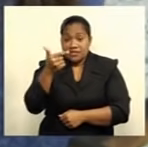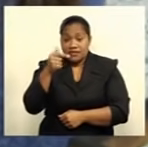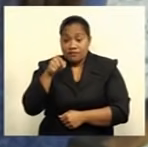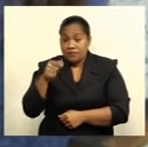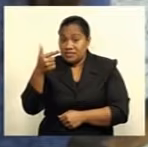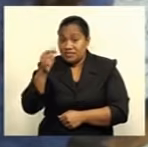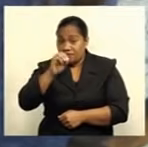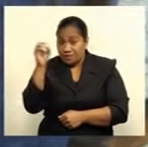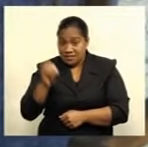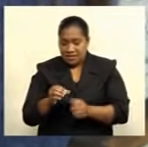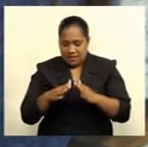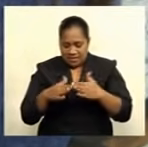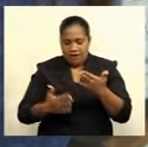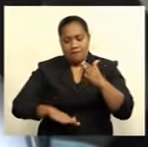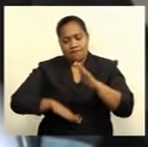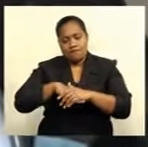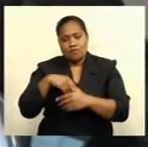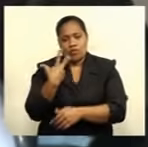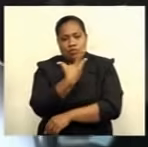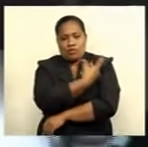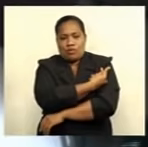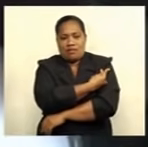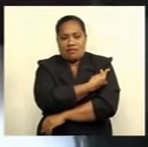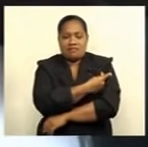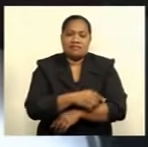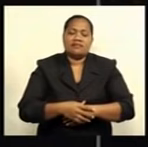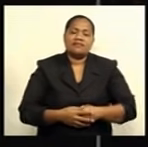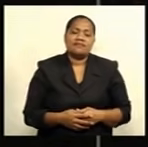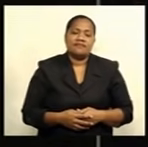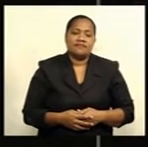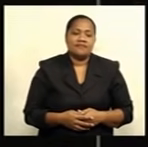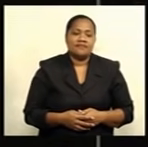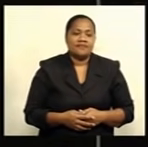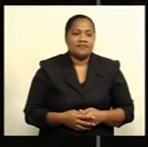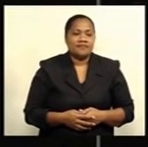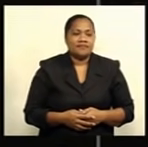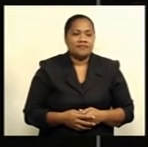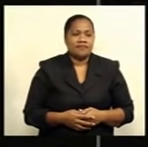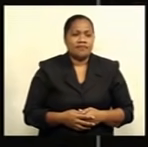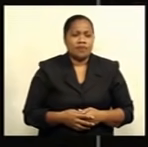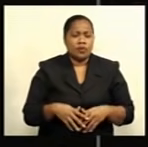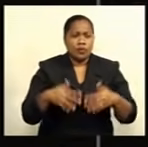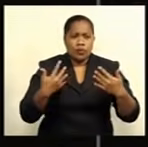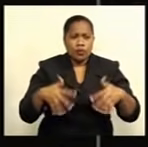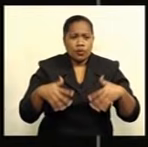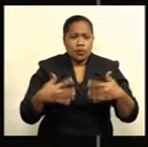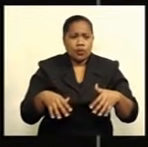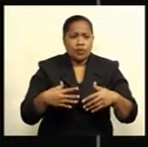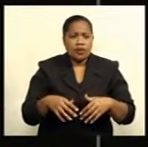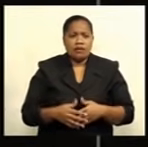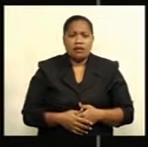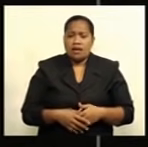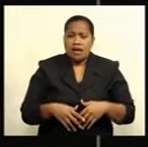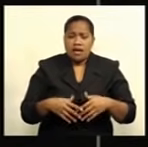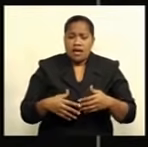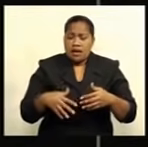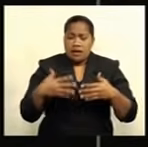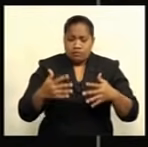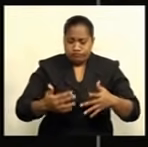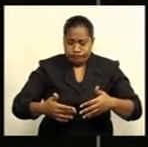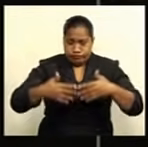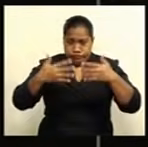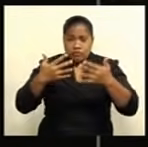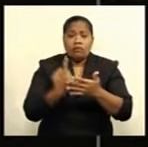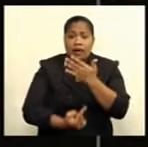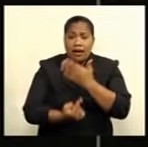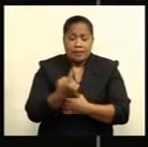now fully vaccinated. Kritika Kumar, FBC News. High numbers of public health infringement notices continue to be